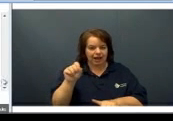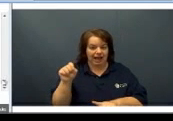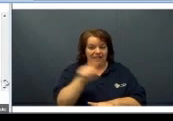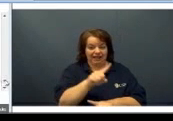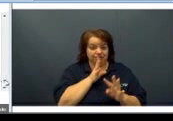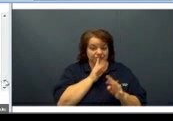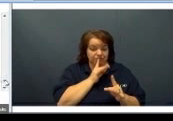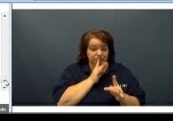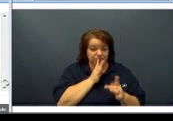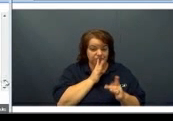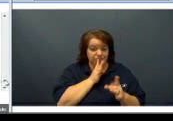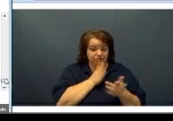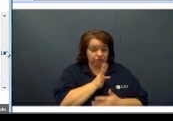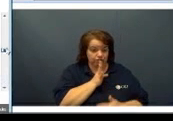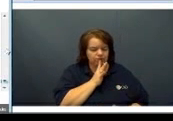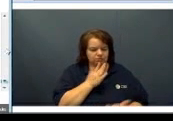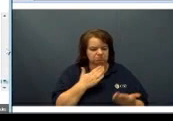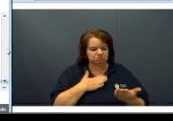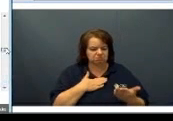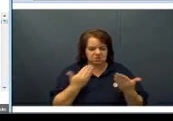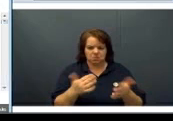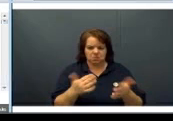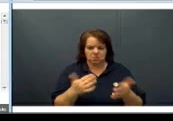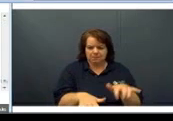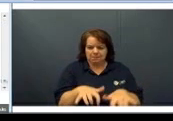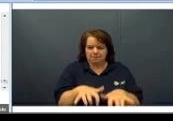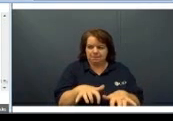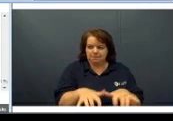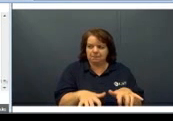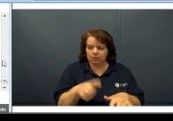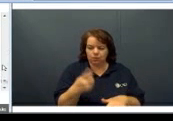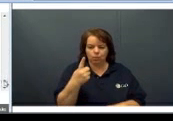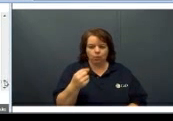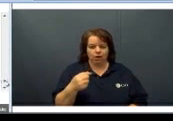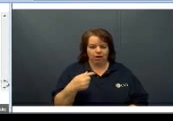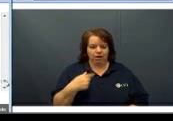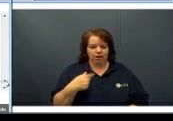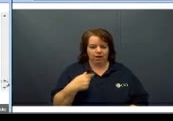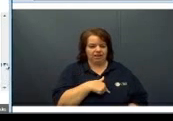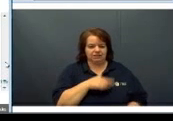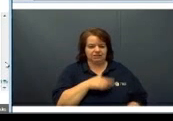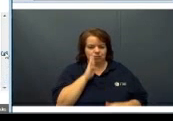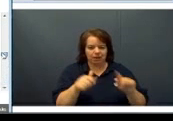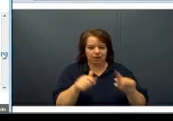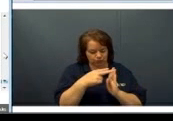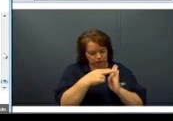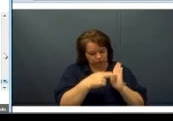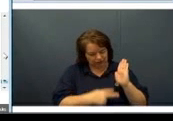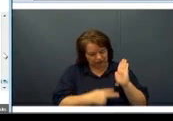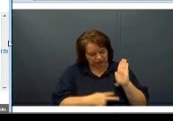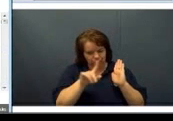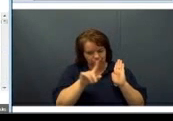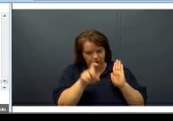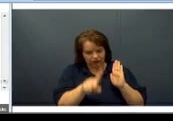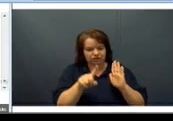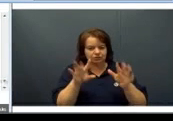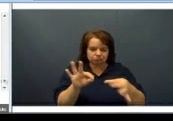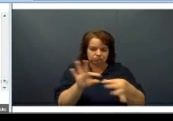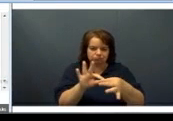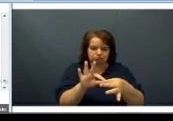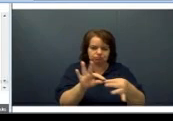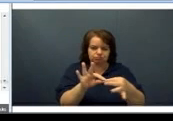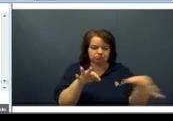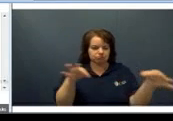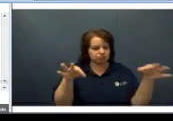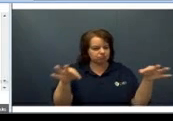star 1 and ask them vocally, then please type them in, and one of us here will be able to read